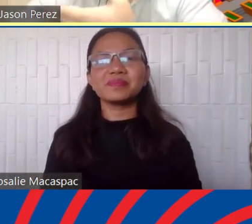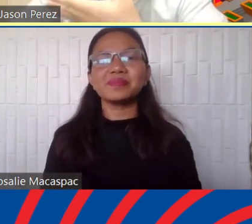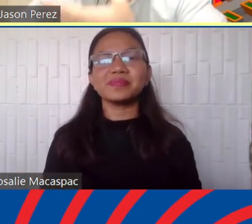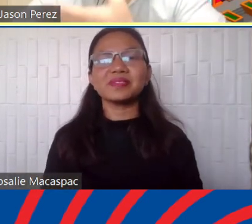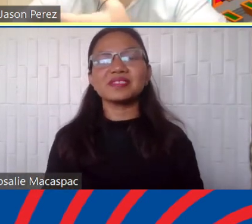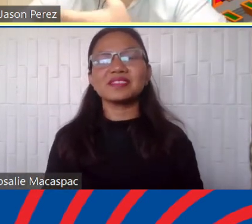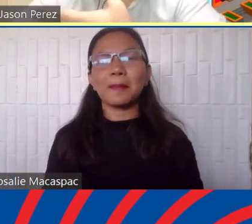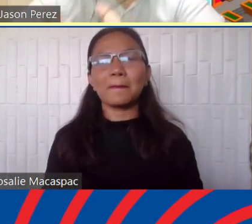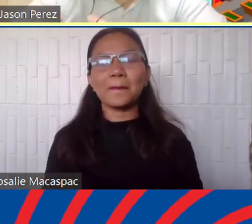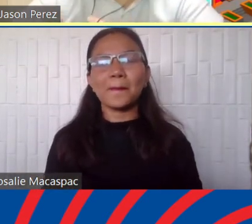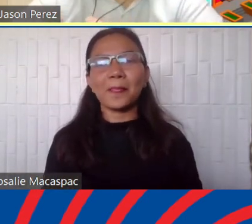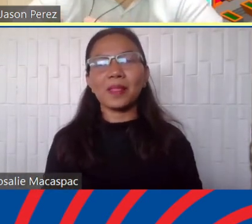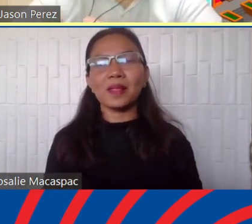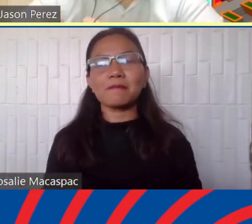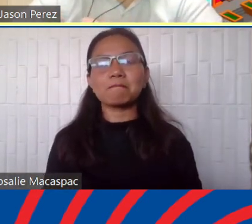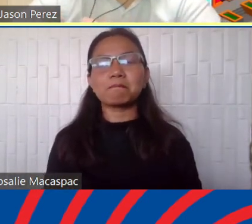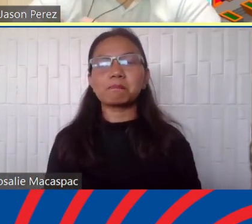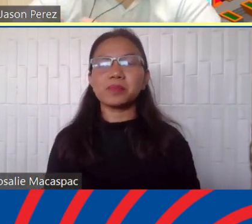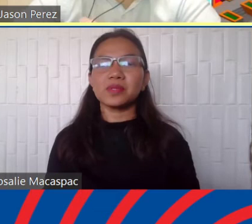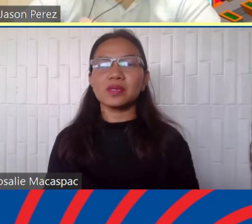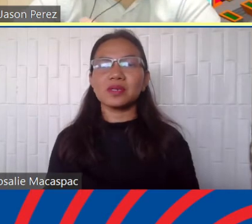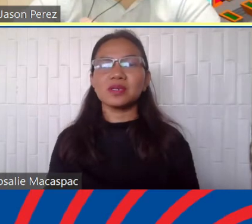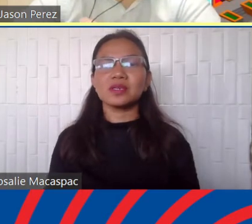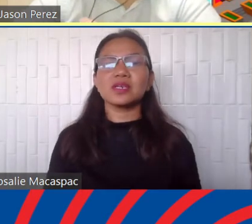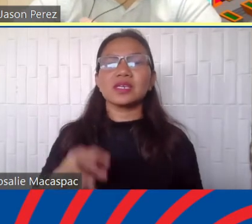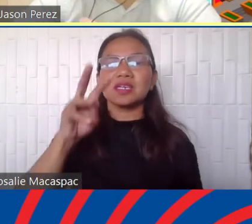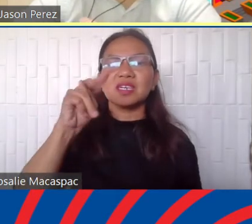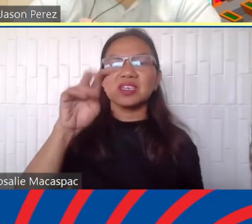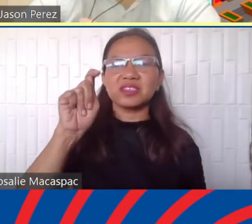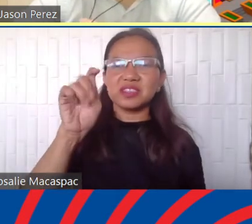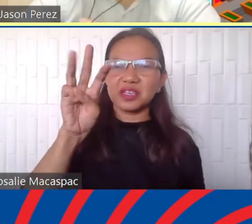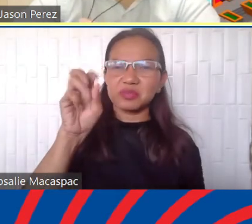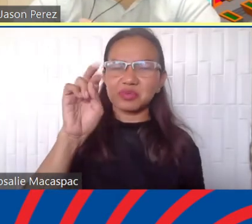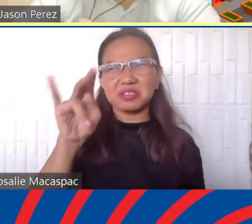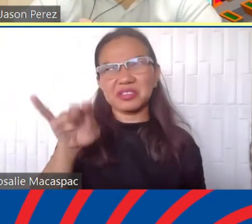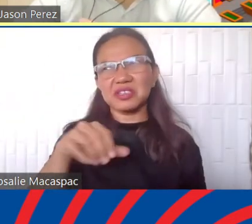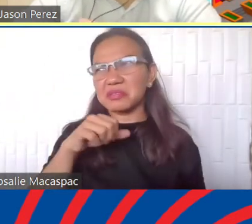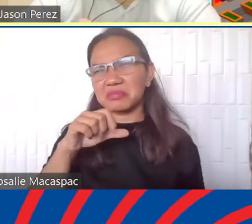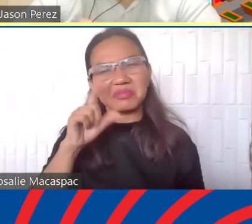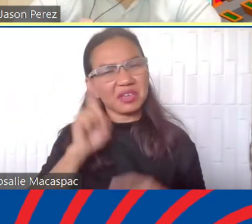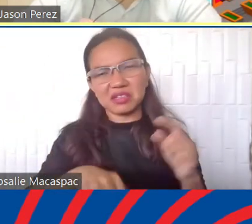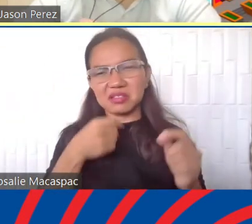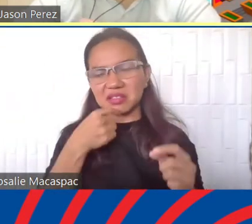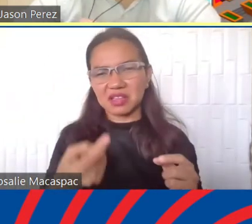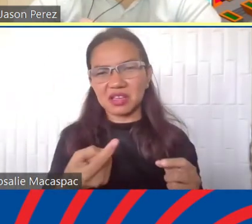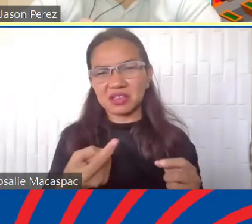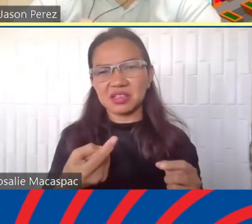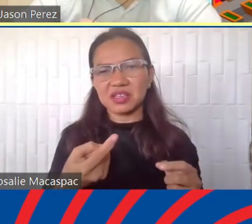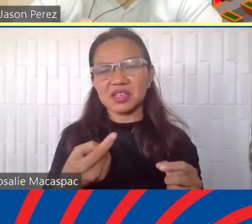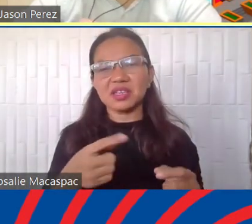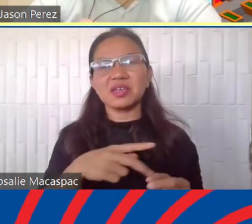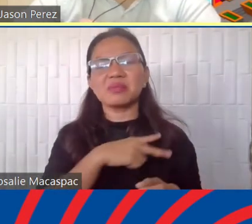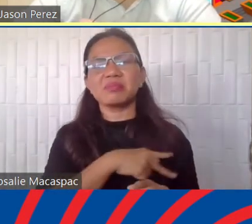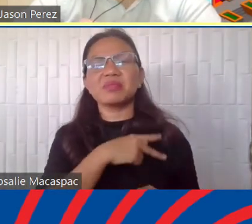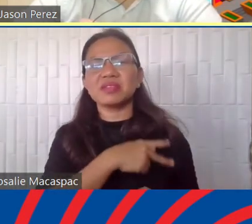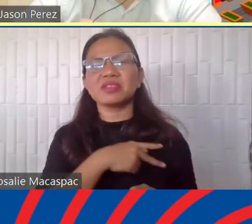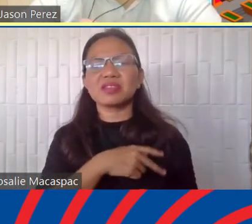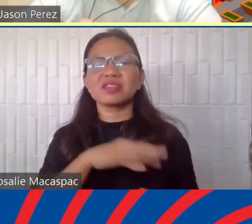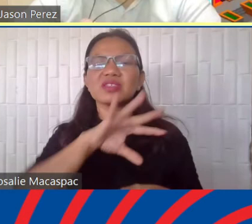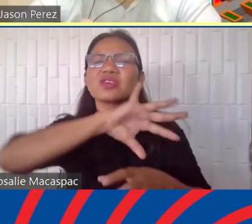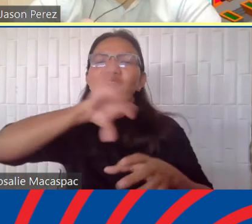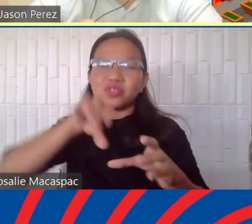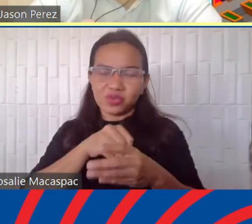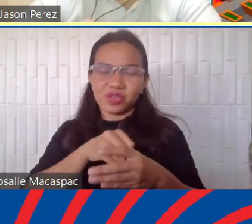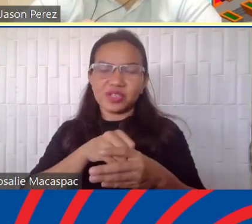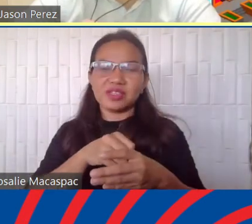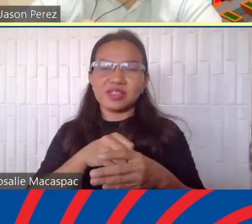cannot emphasize enough that networking is very important. So please join the Data Librarians Special